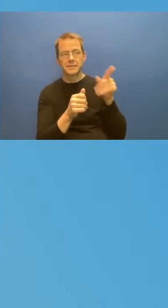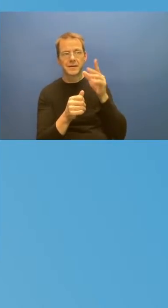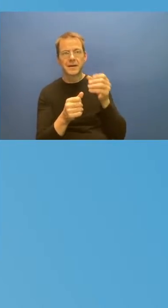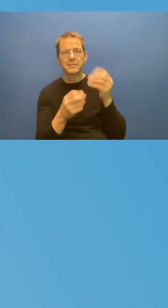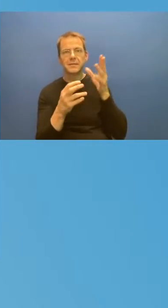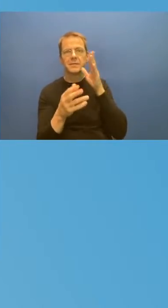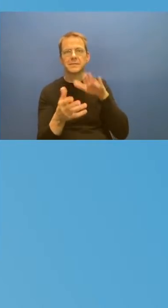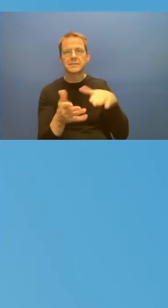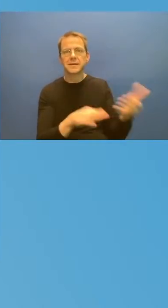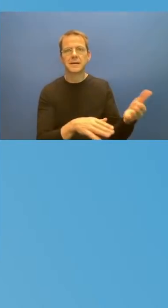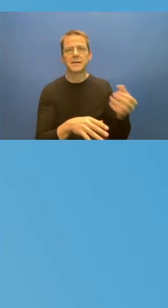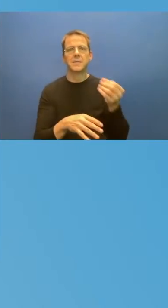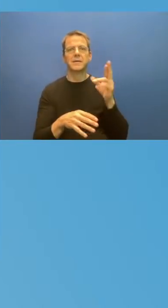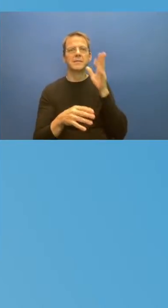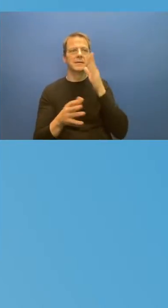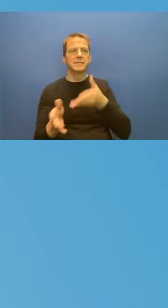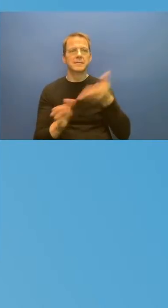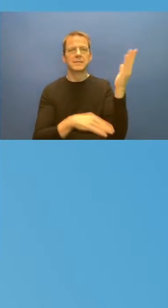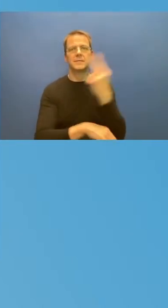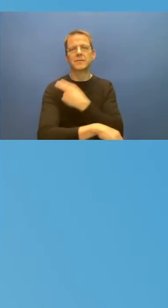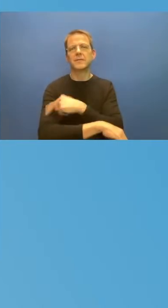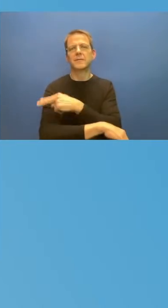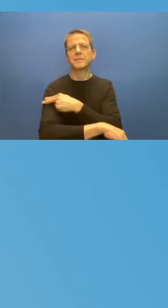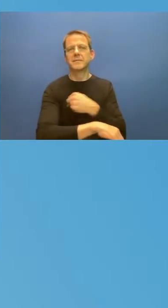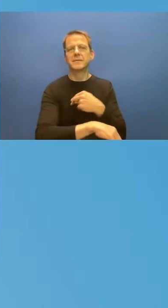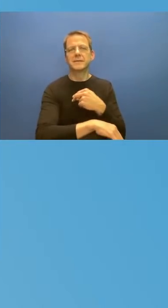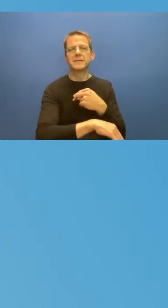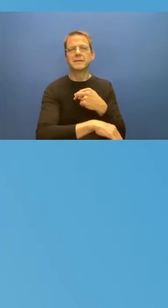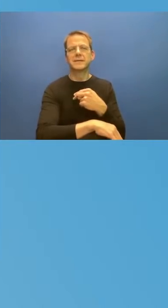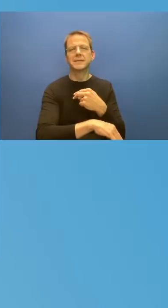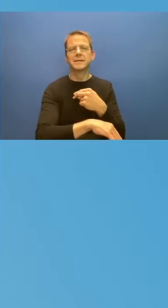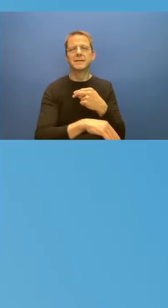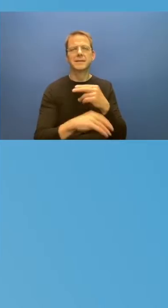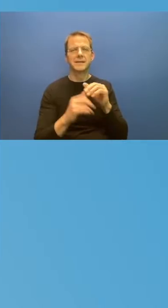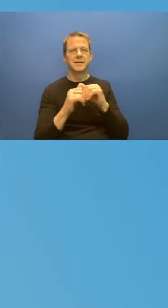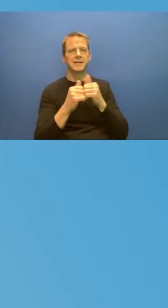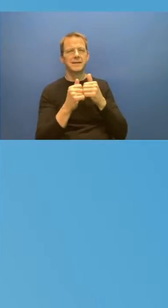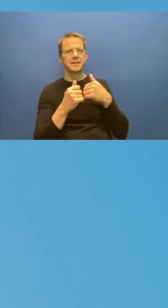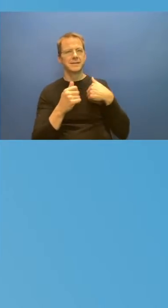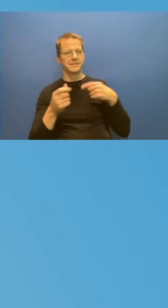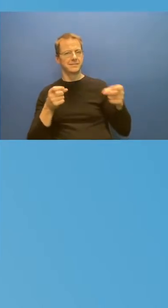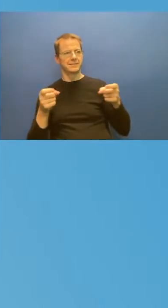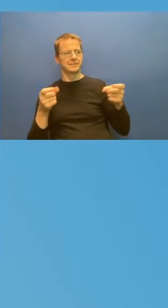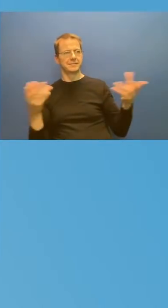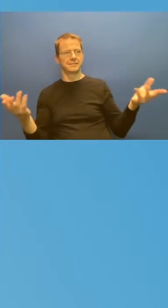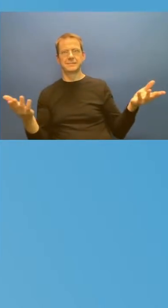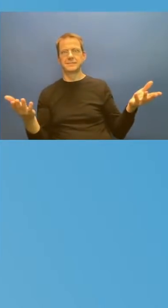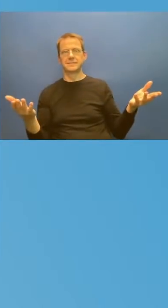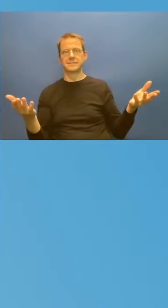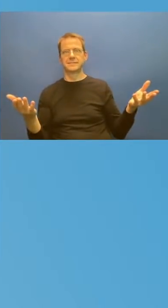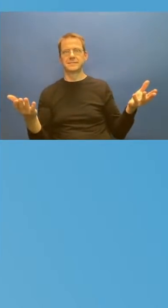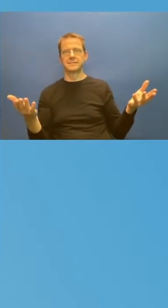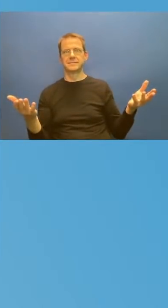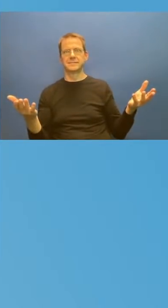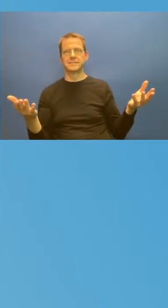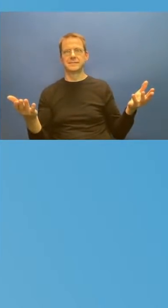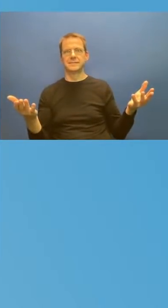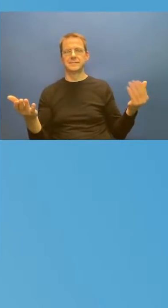manage those? So I think it's really, really important to reiterate, there is so much we don't know. We don't know